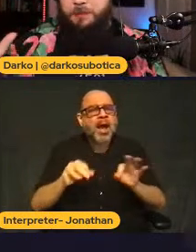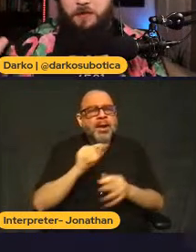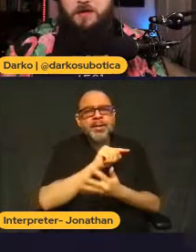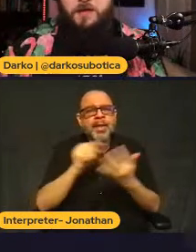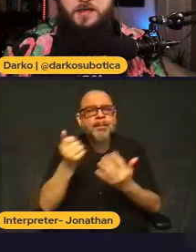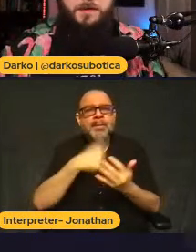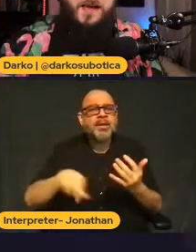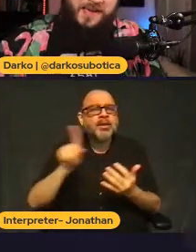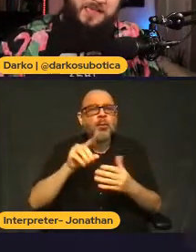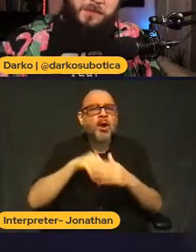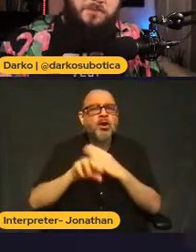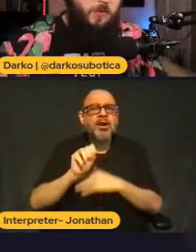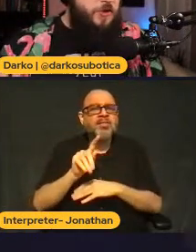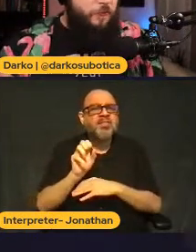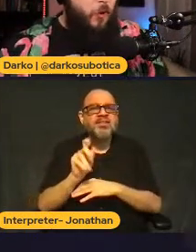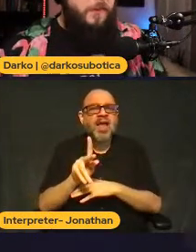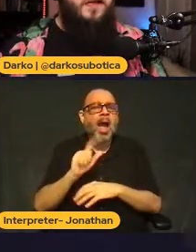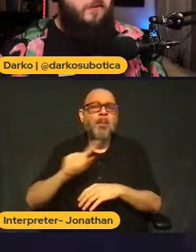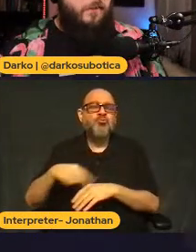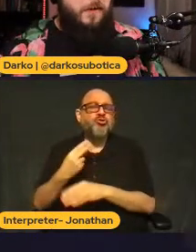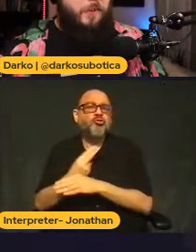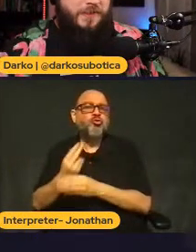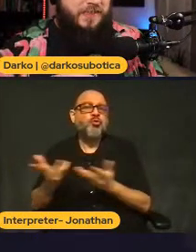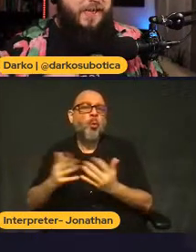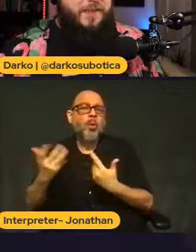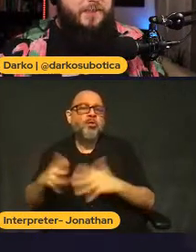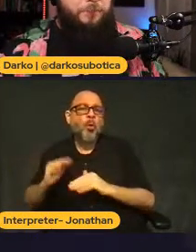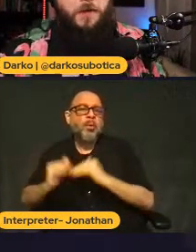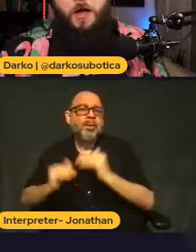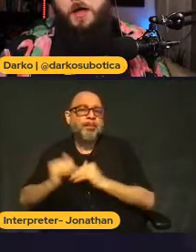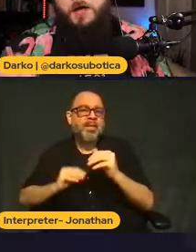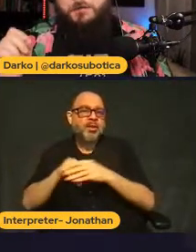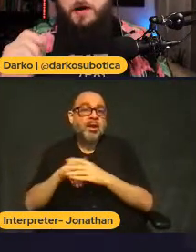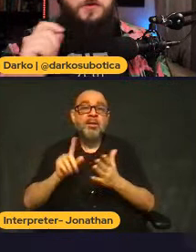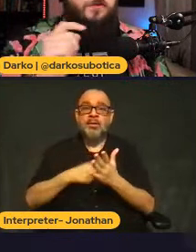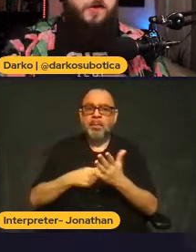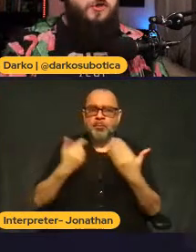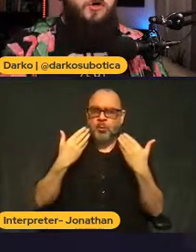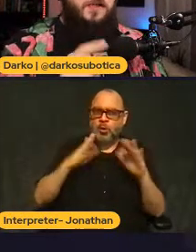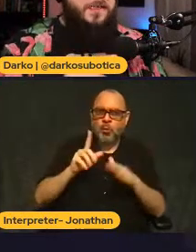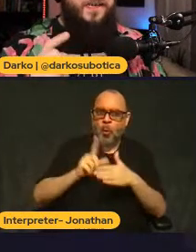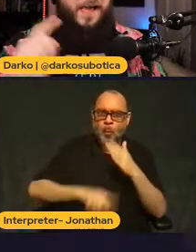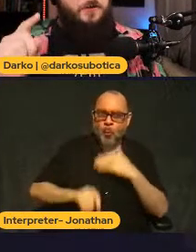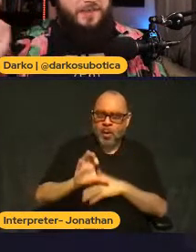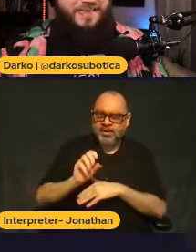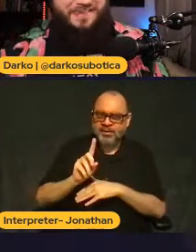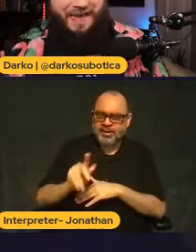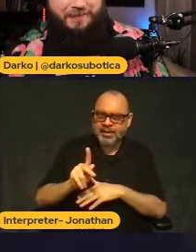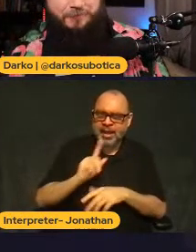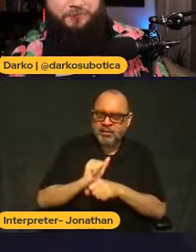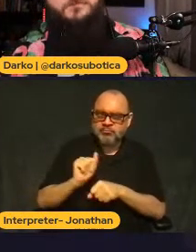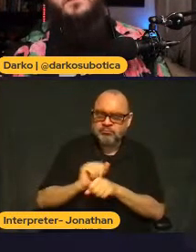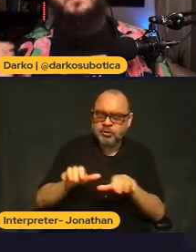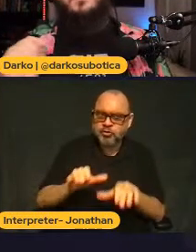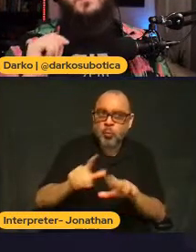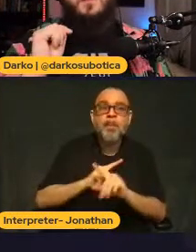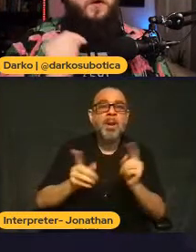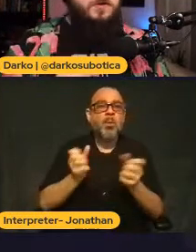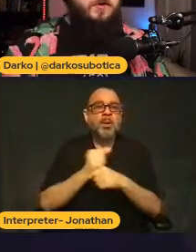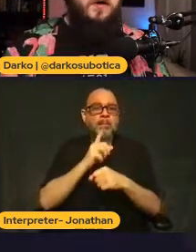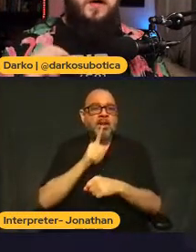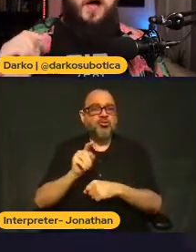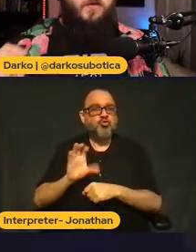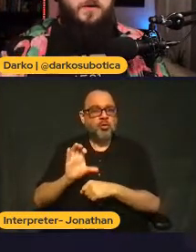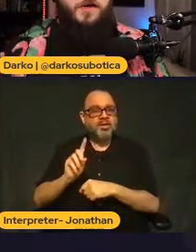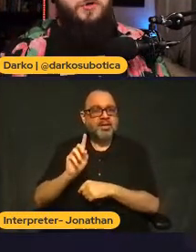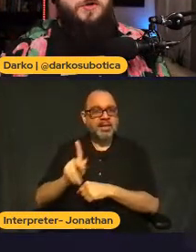just using the built-in things, but sometimes we don't know what CDK does. But I want to make sure that CDK actually does that.